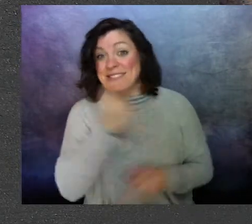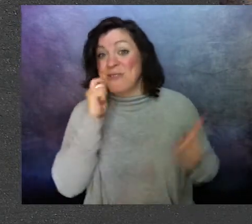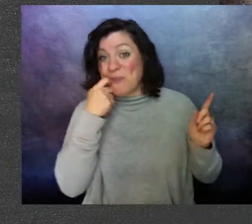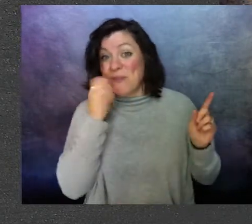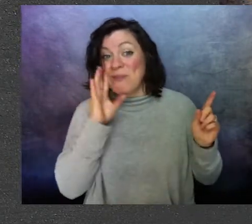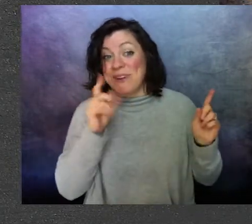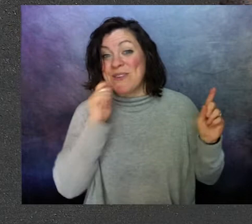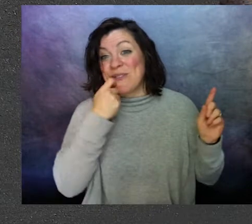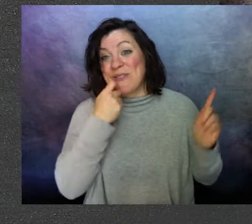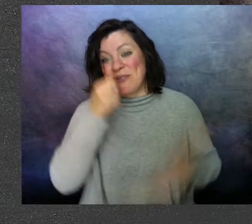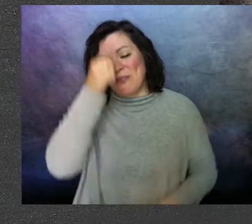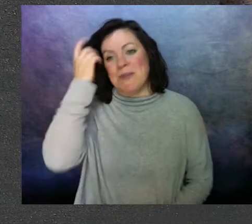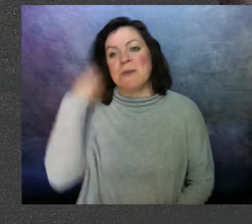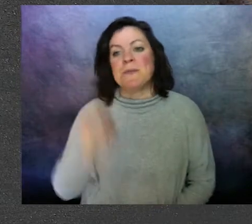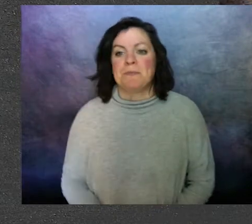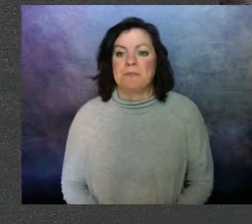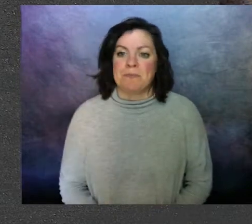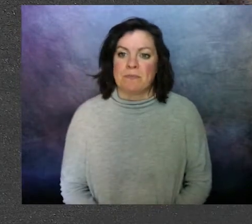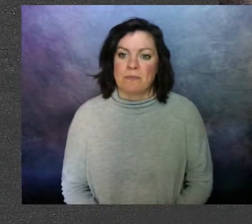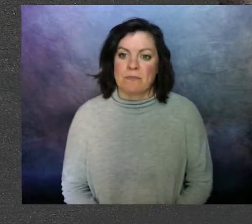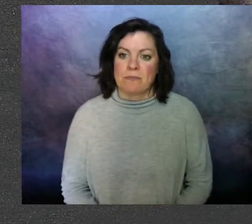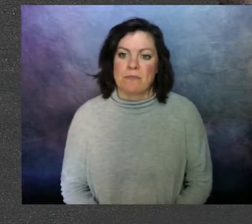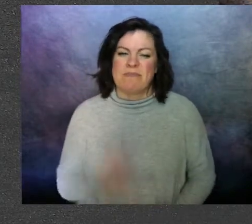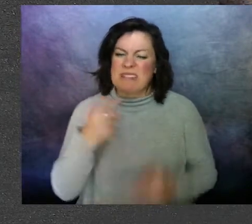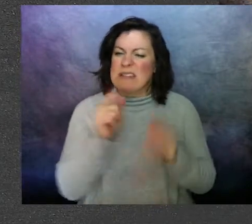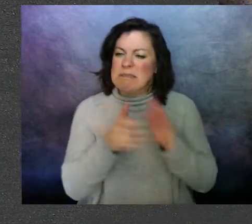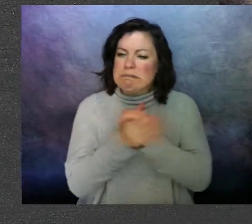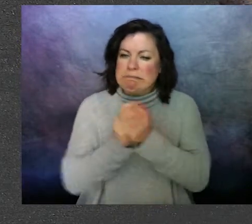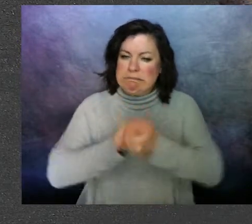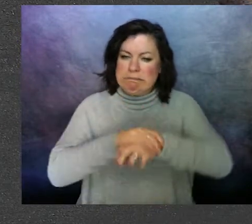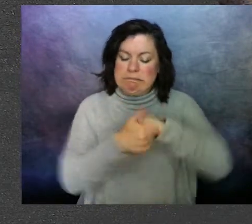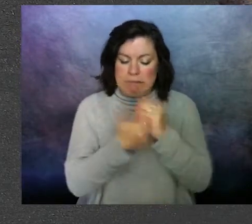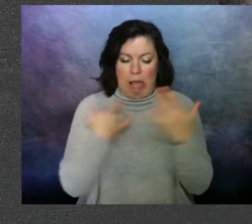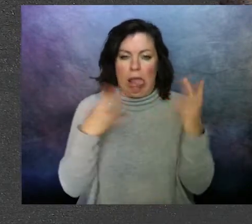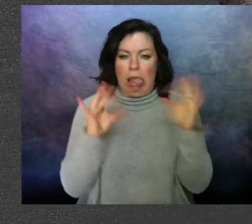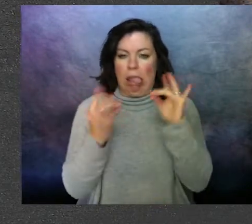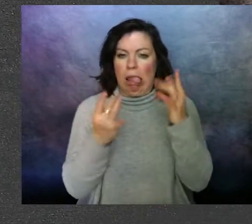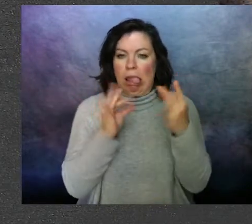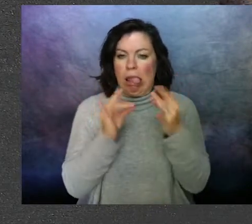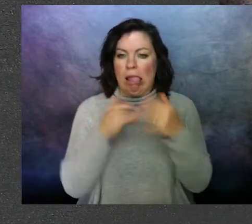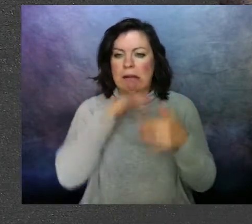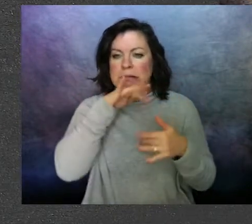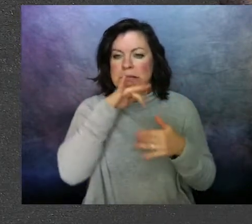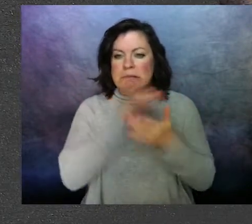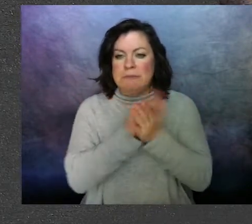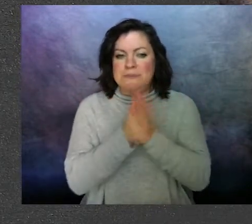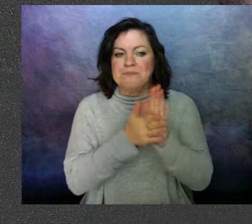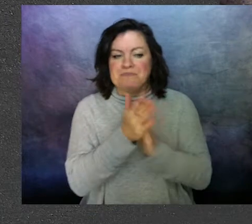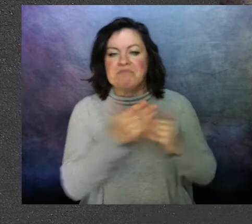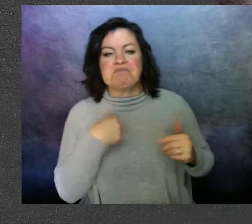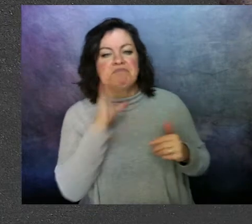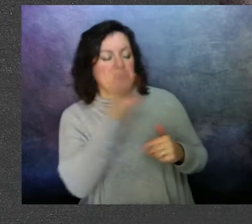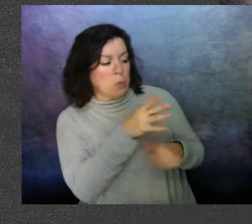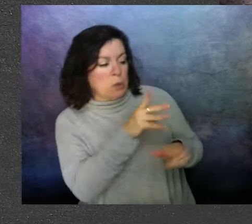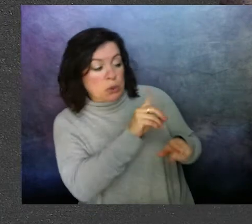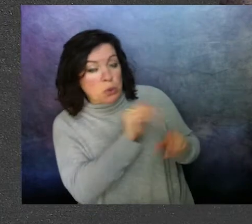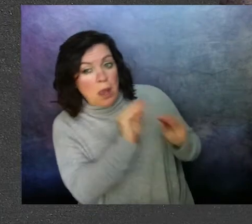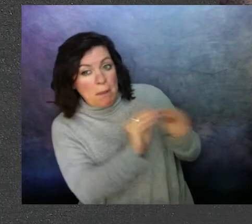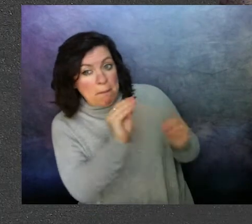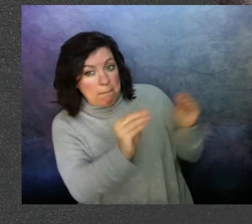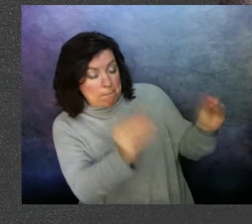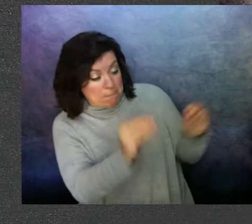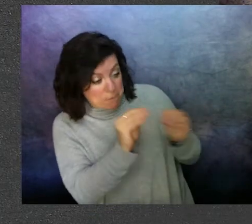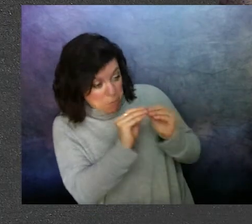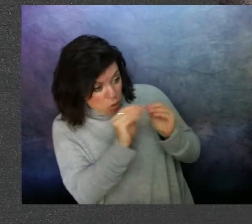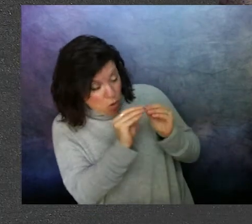so I have a cloth here, so I'm gonna wipe off. And I'm gonna work on this a little bit more, and then when I get one all the way